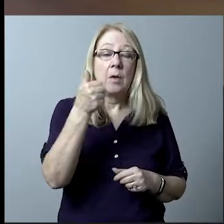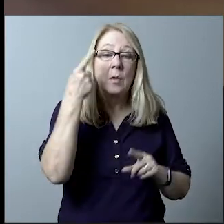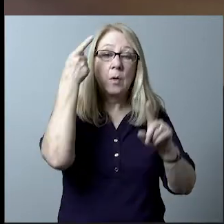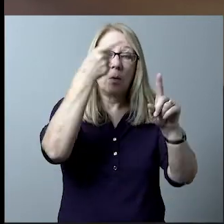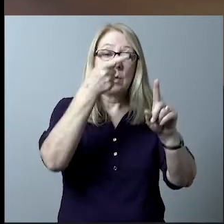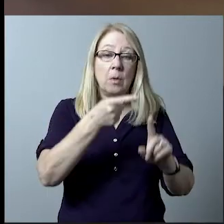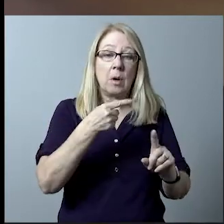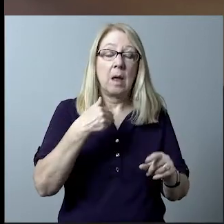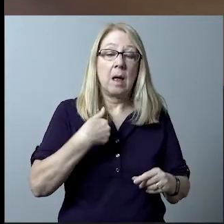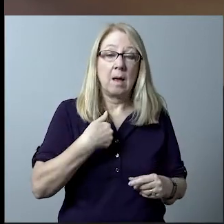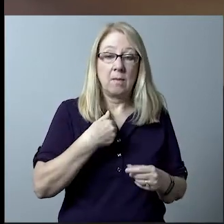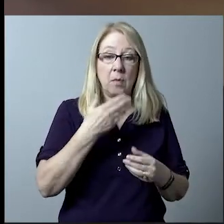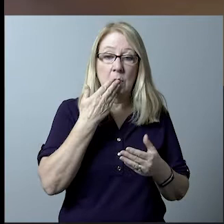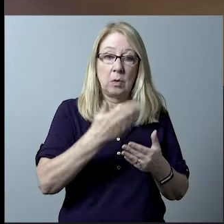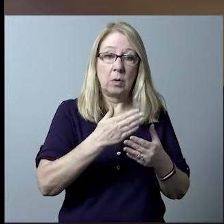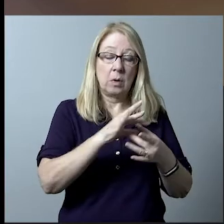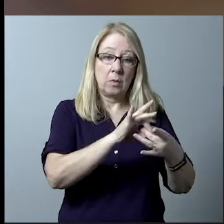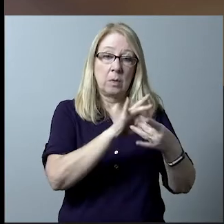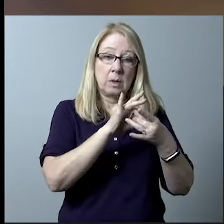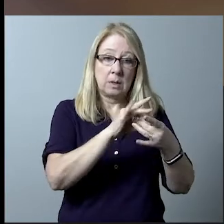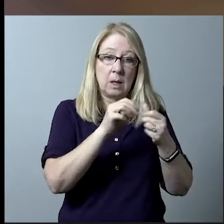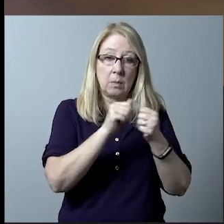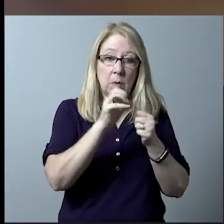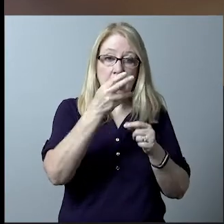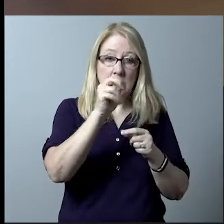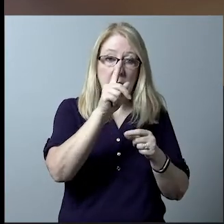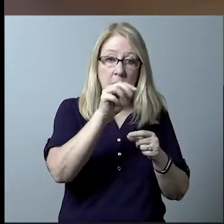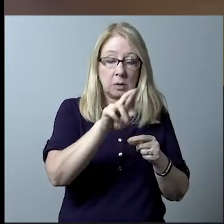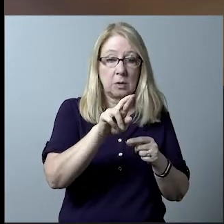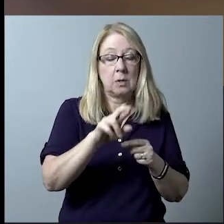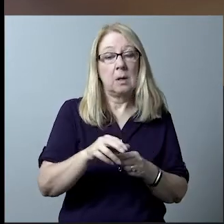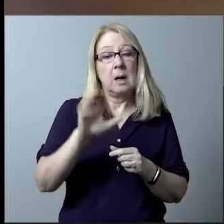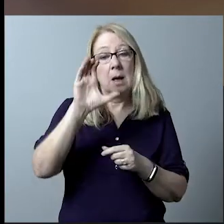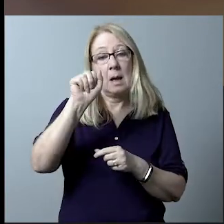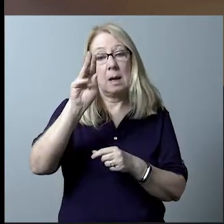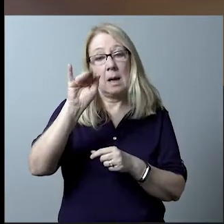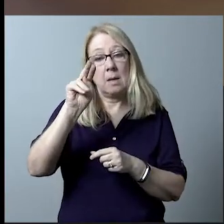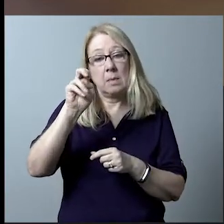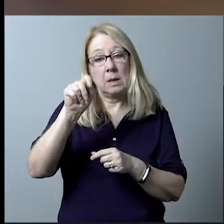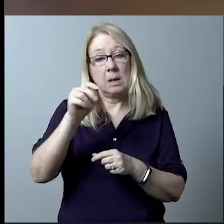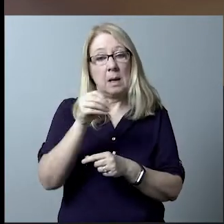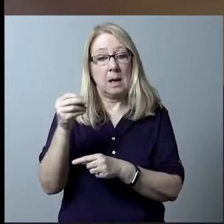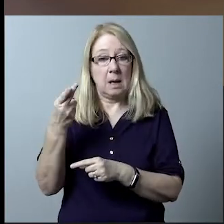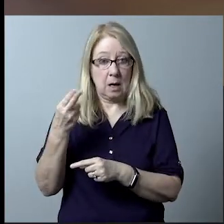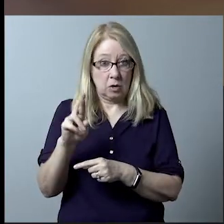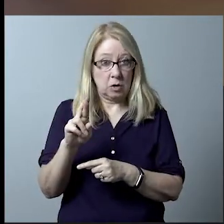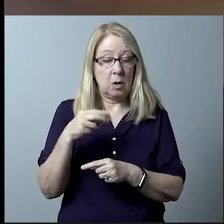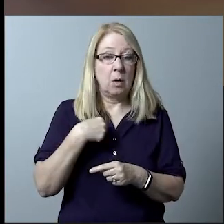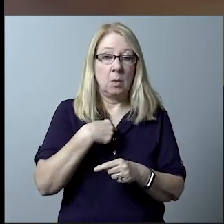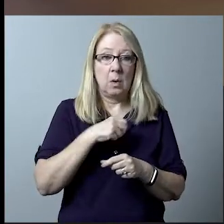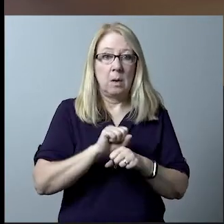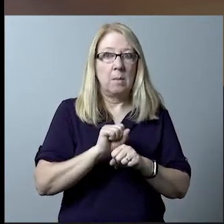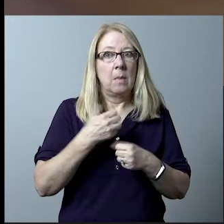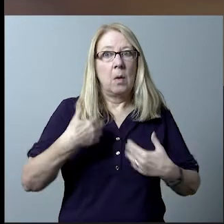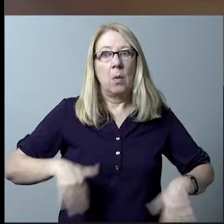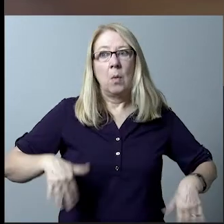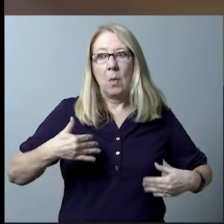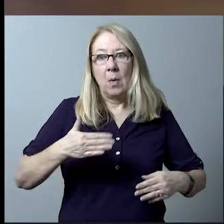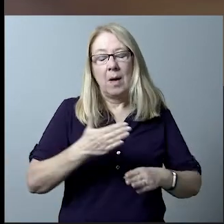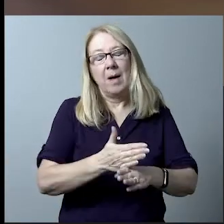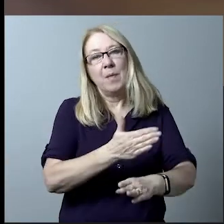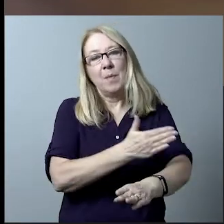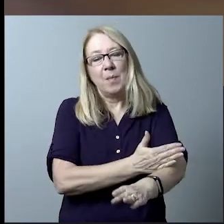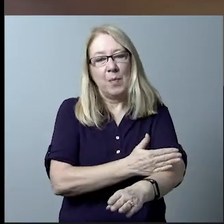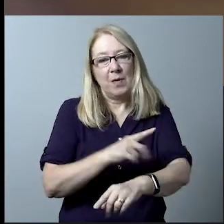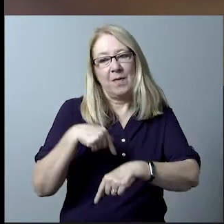this year is to continue to build an effective and helpful working relationship with the Chancellor, Cabinet, and Human Resources. While we have